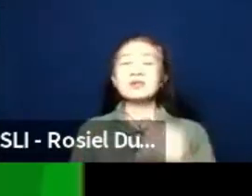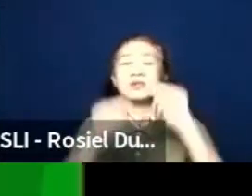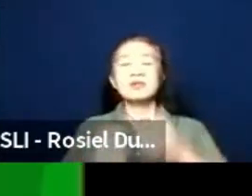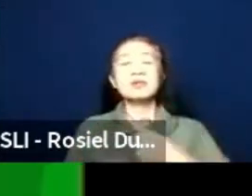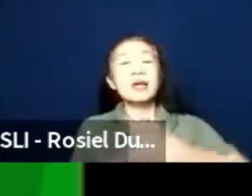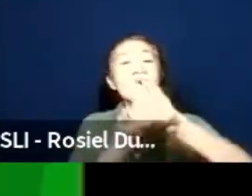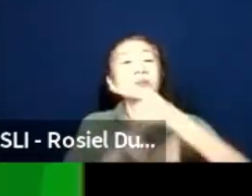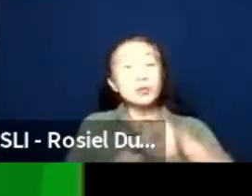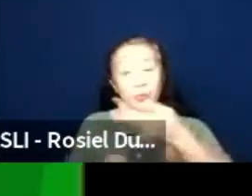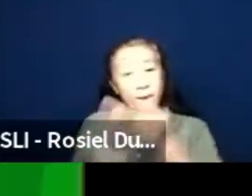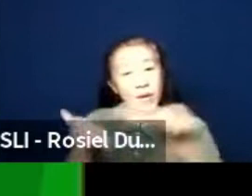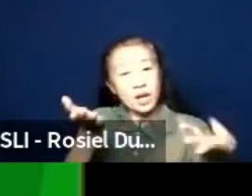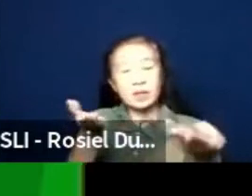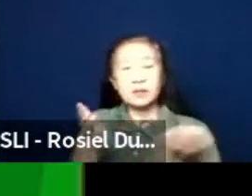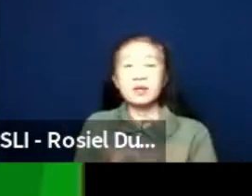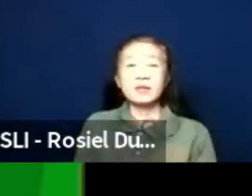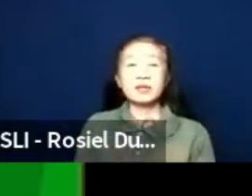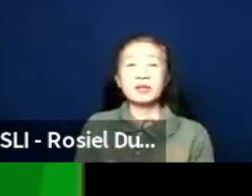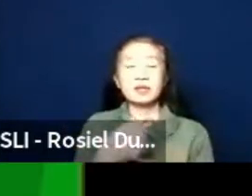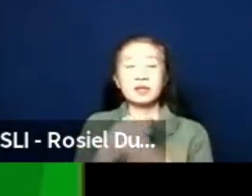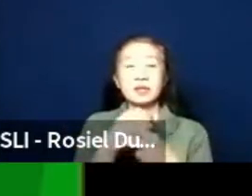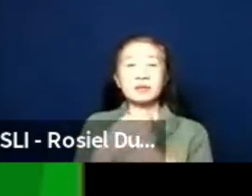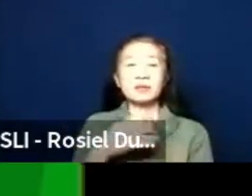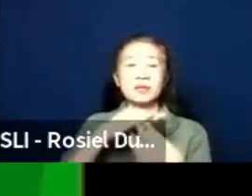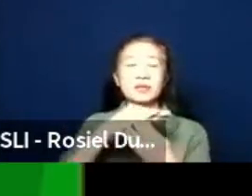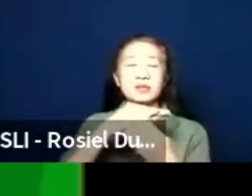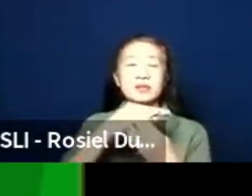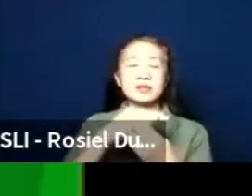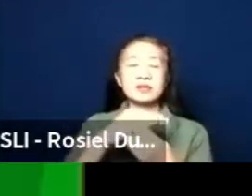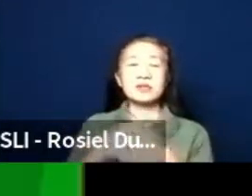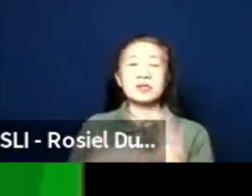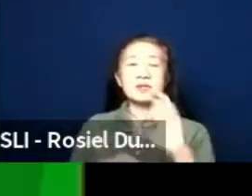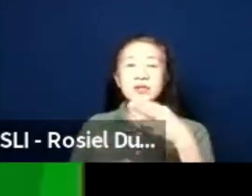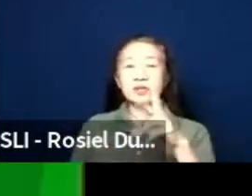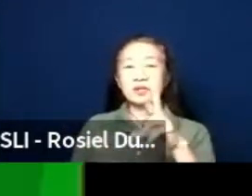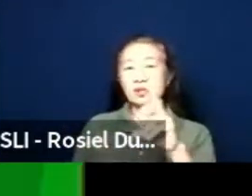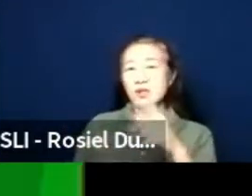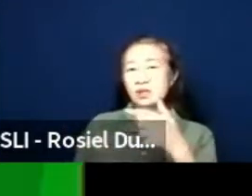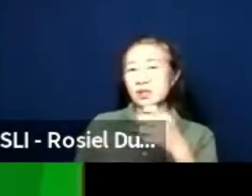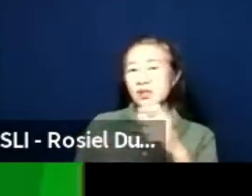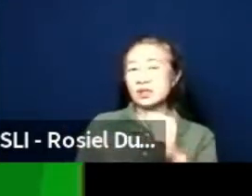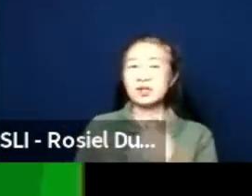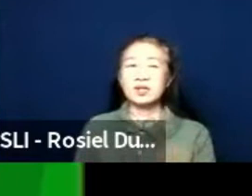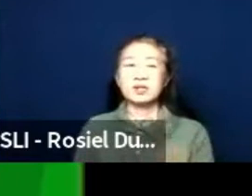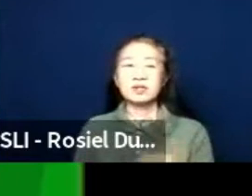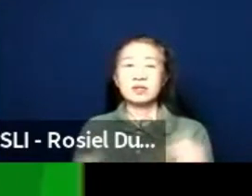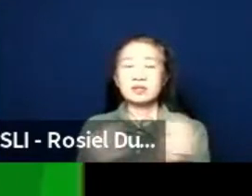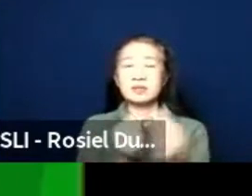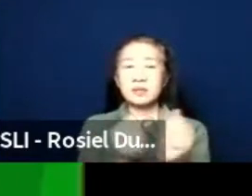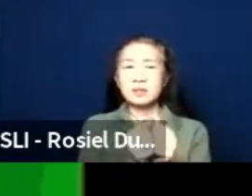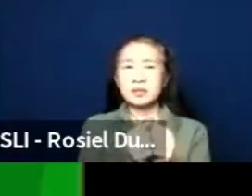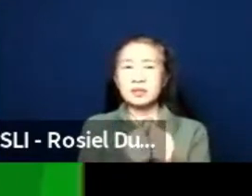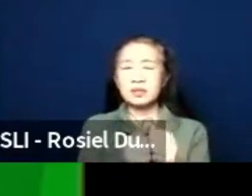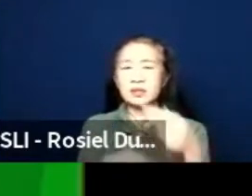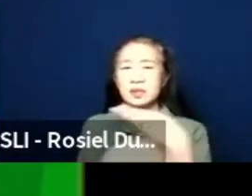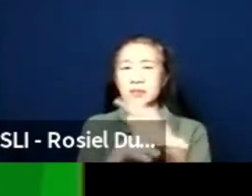one. Keep extra batteries charged at all times. Consider keeping a patch kit or a repair